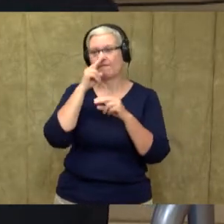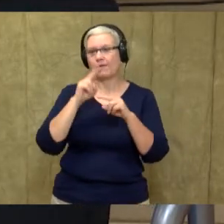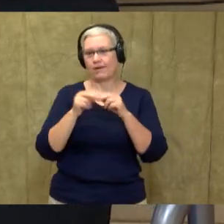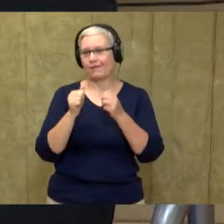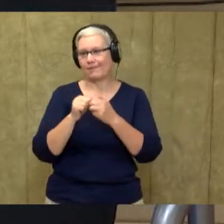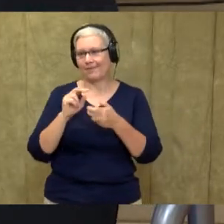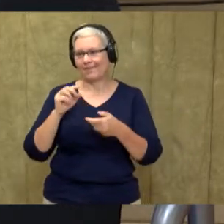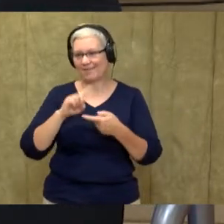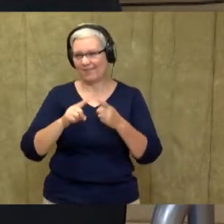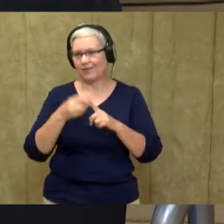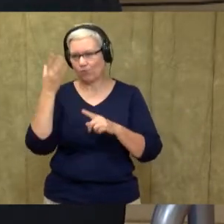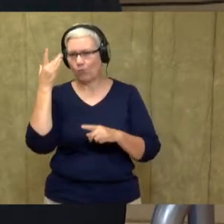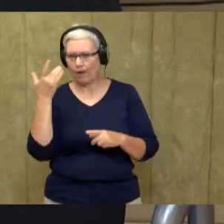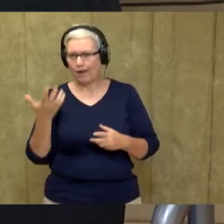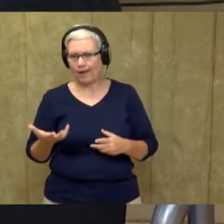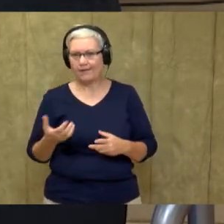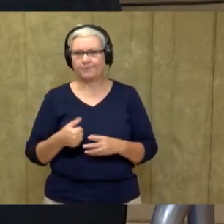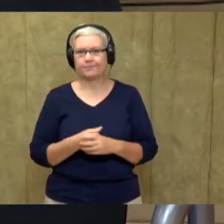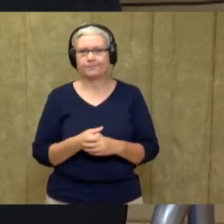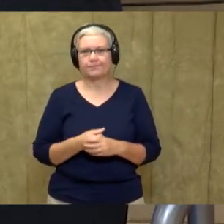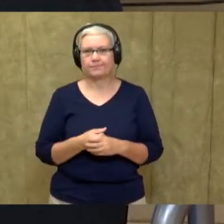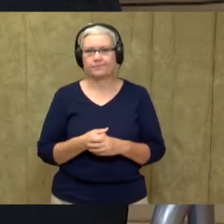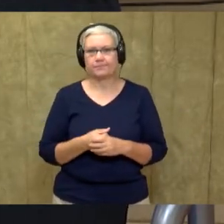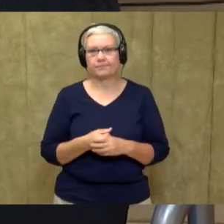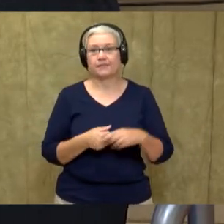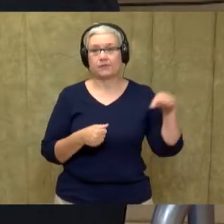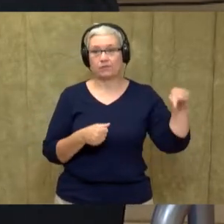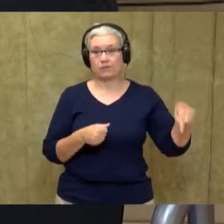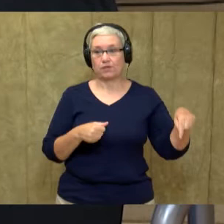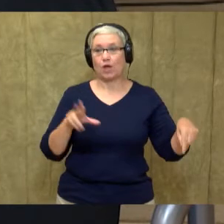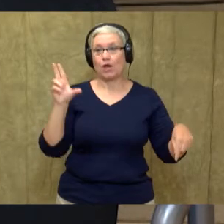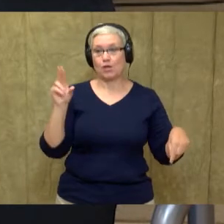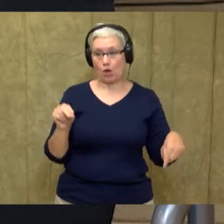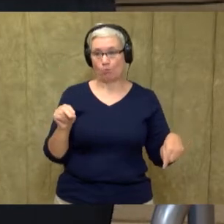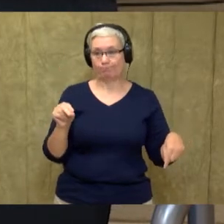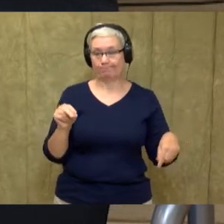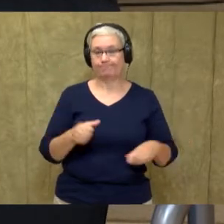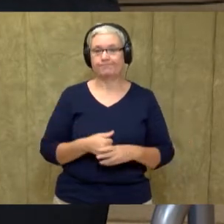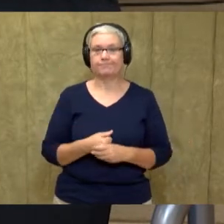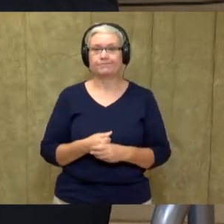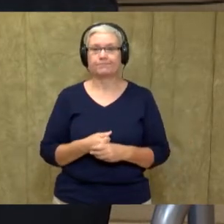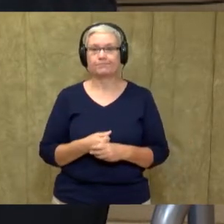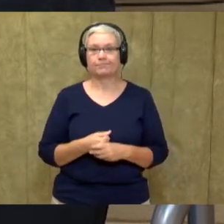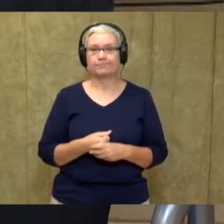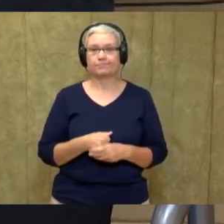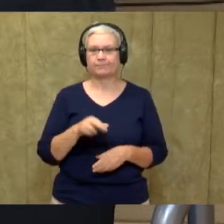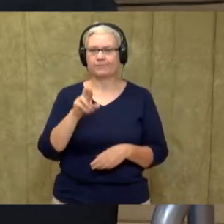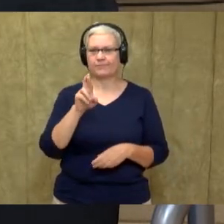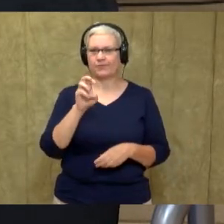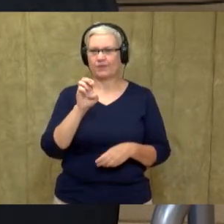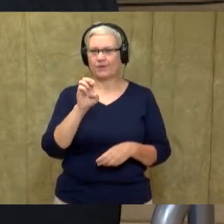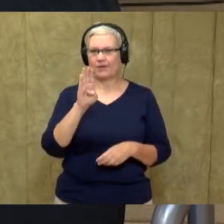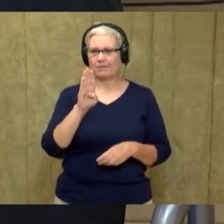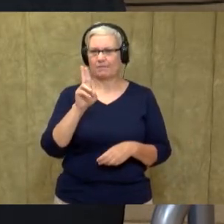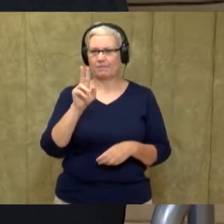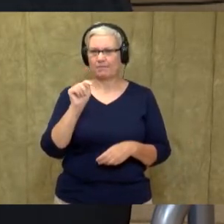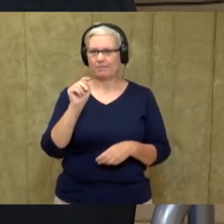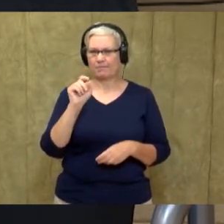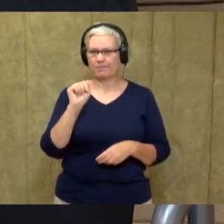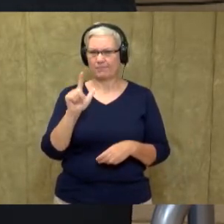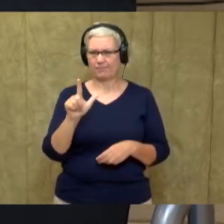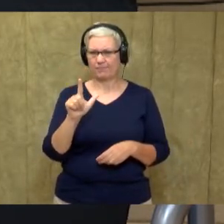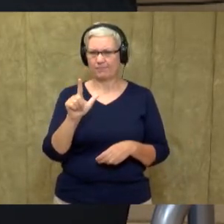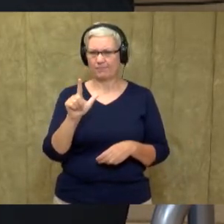right? Counterclaim is what your mom says, no, absolutely not, right? And then rebuttal is really